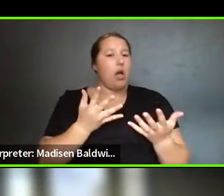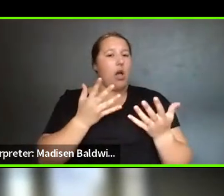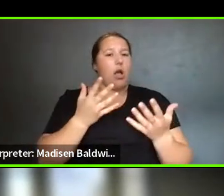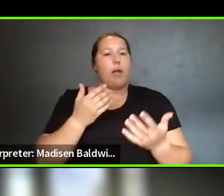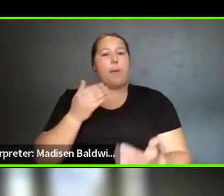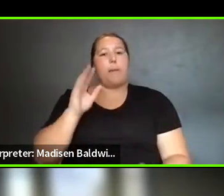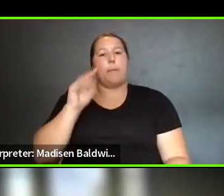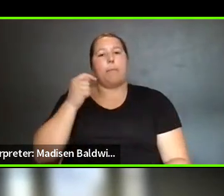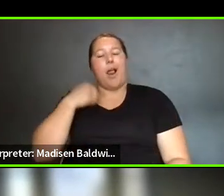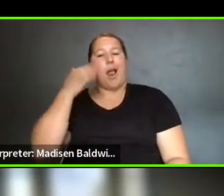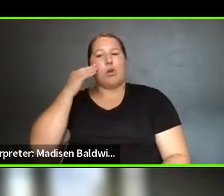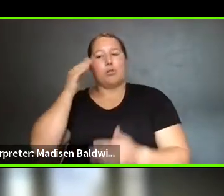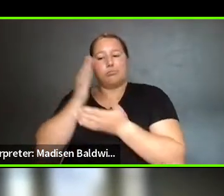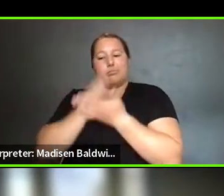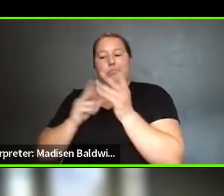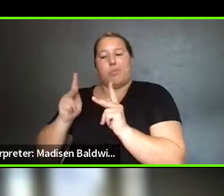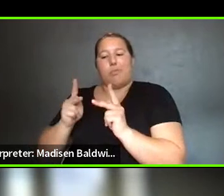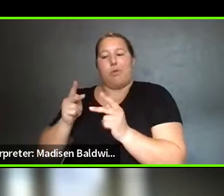afforded.